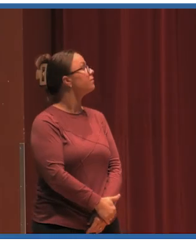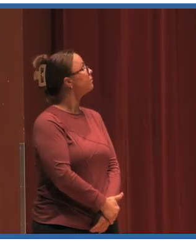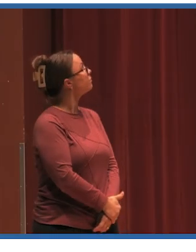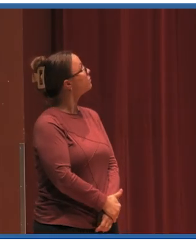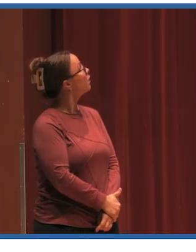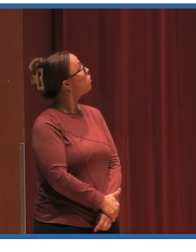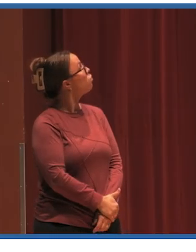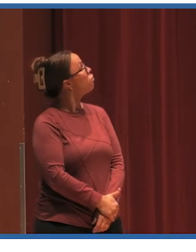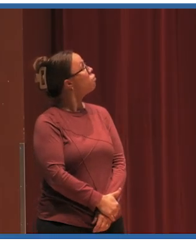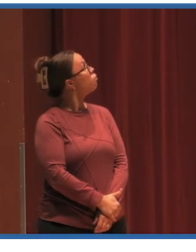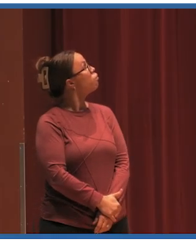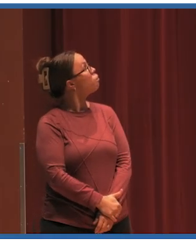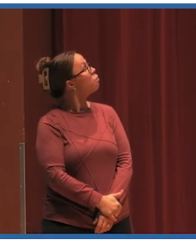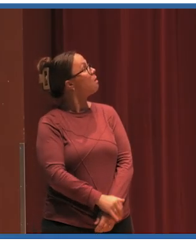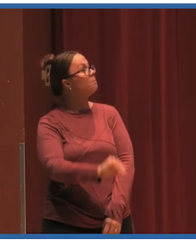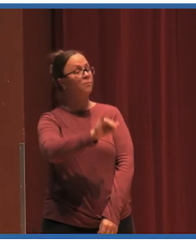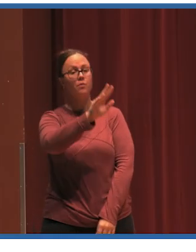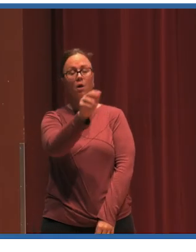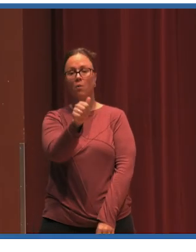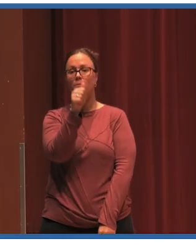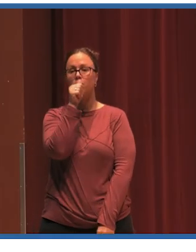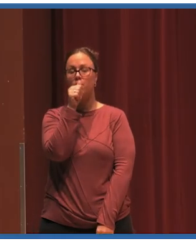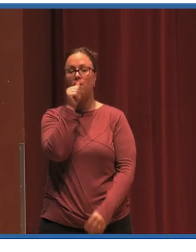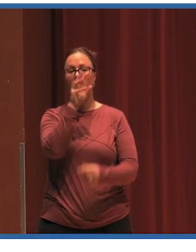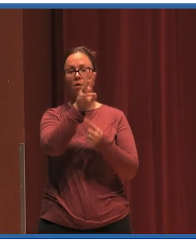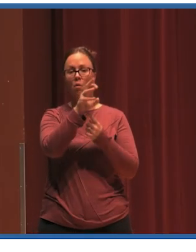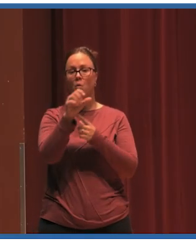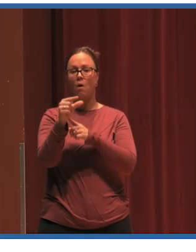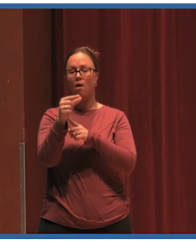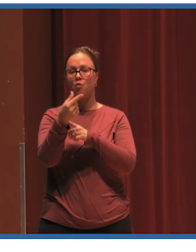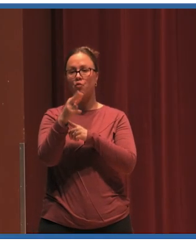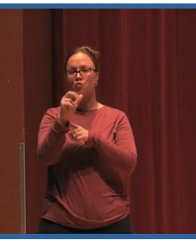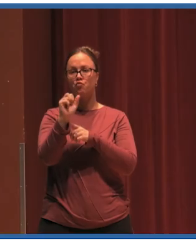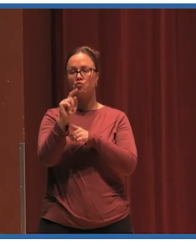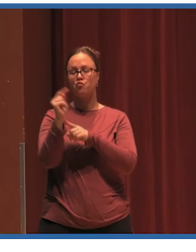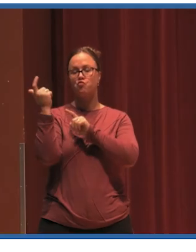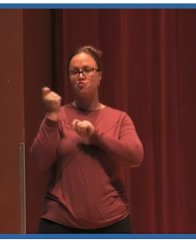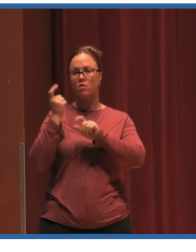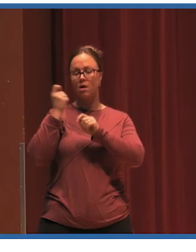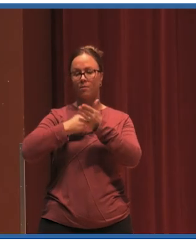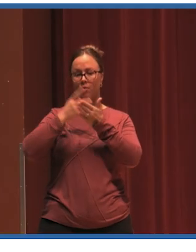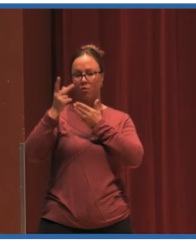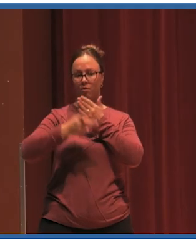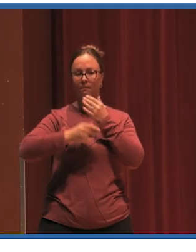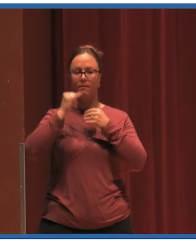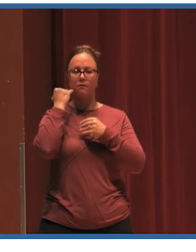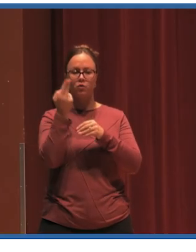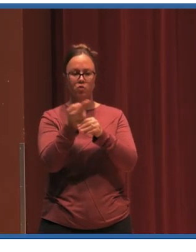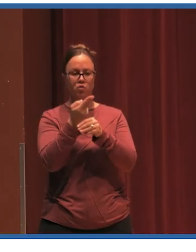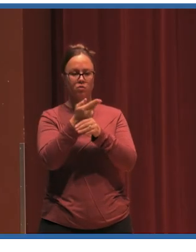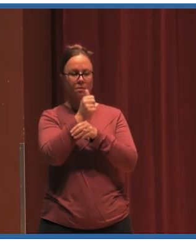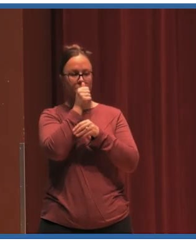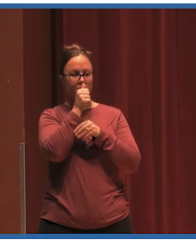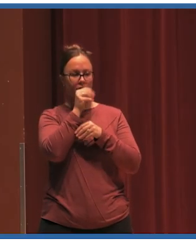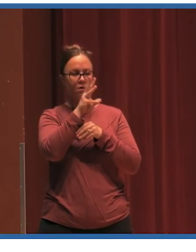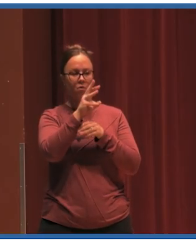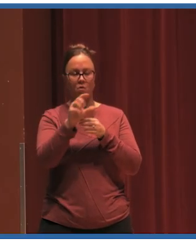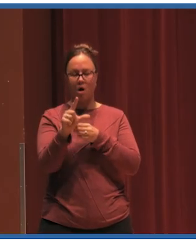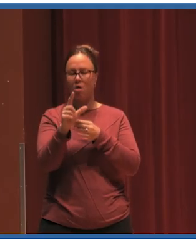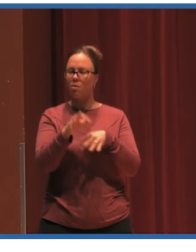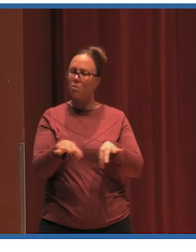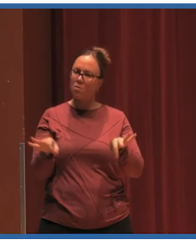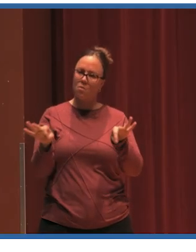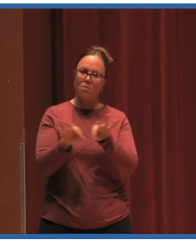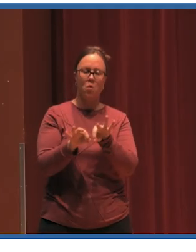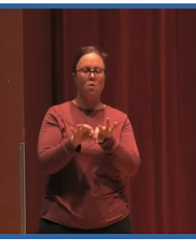Also want to point out the Iowa Private Well Grants Program. For those of you on private wells, very important to get your private wells